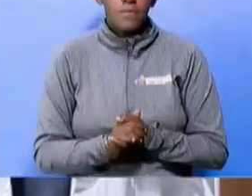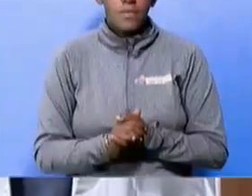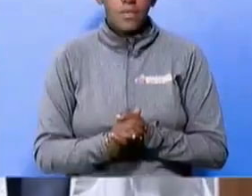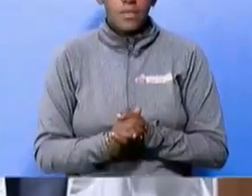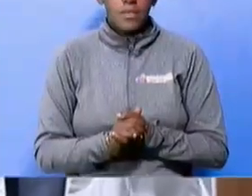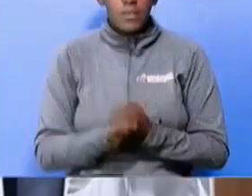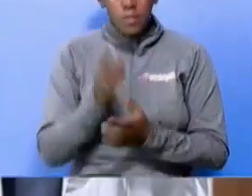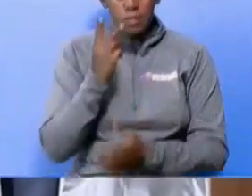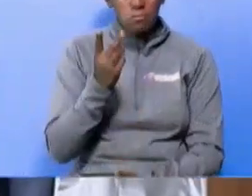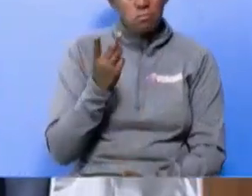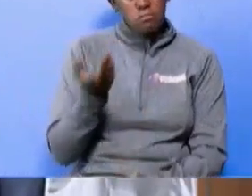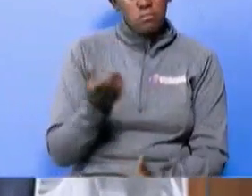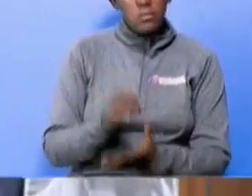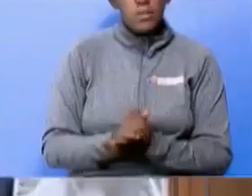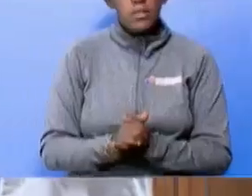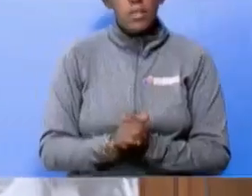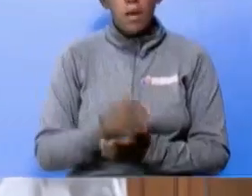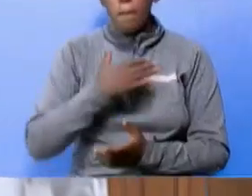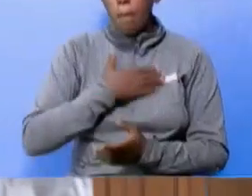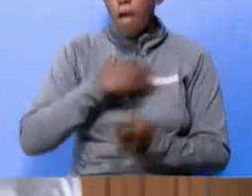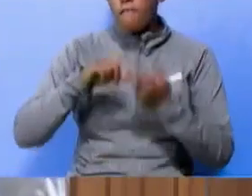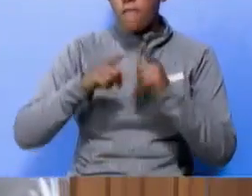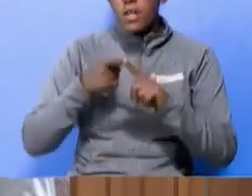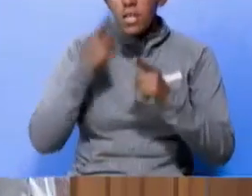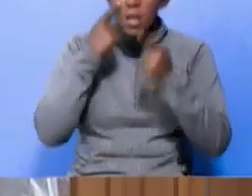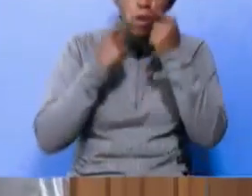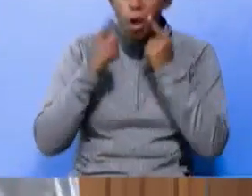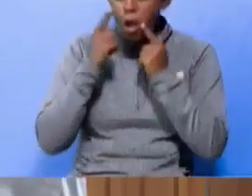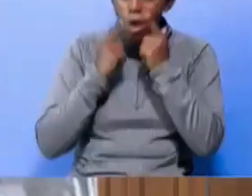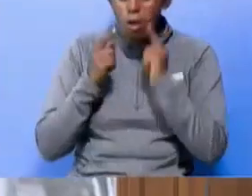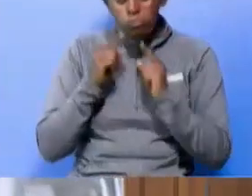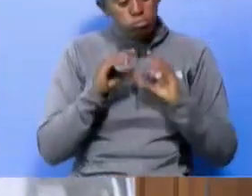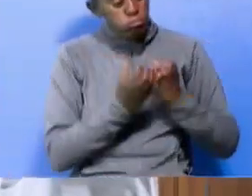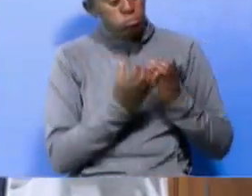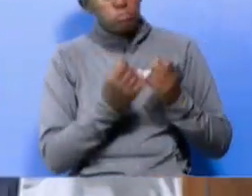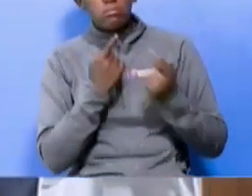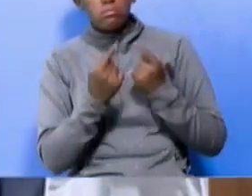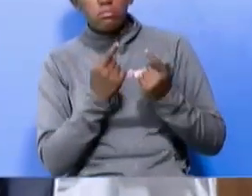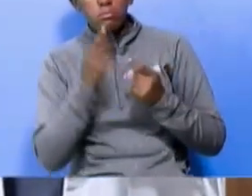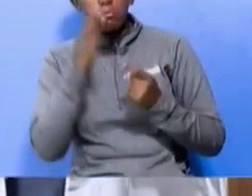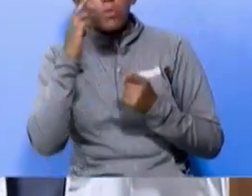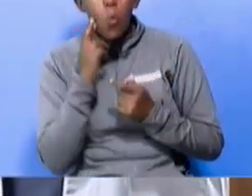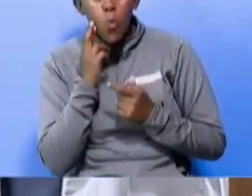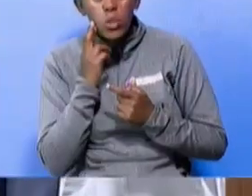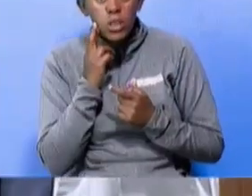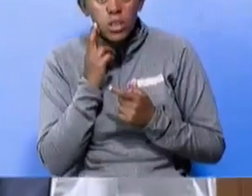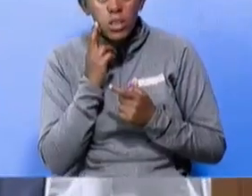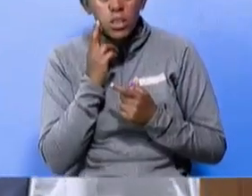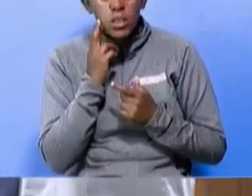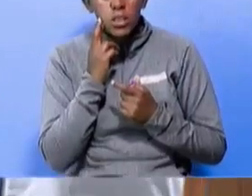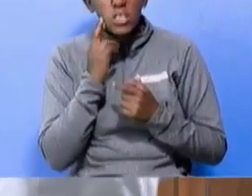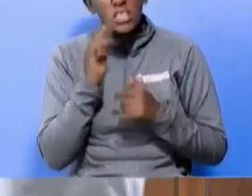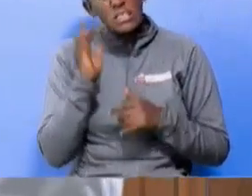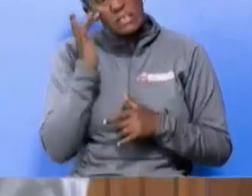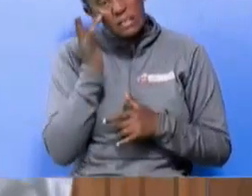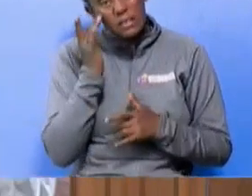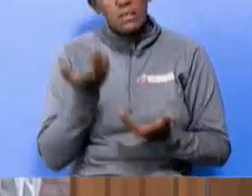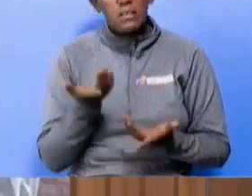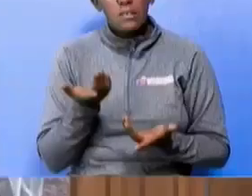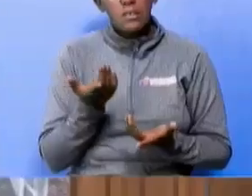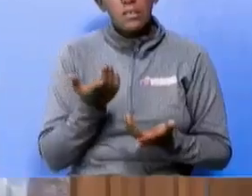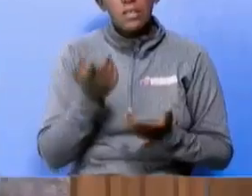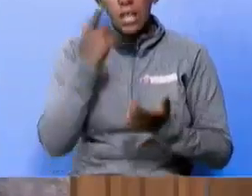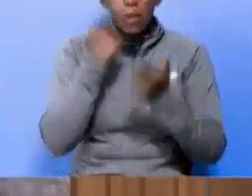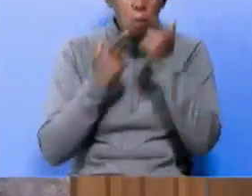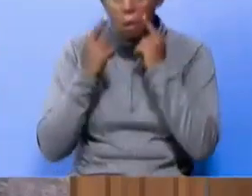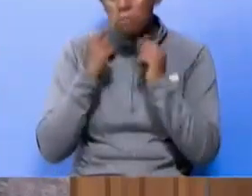That's it. My friend cried in the classroom because he was sick. So cried